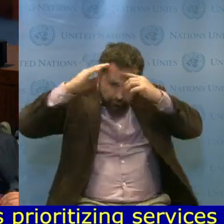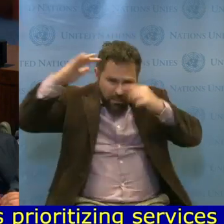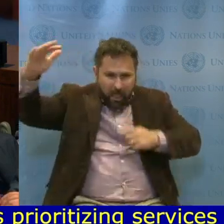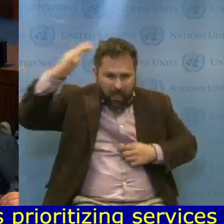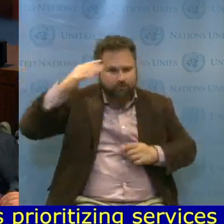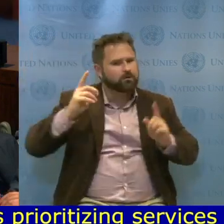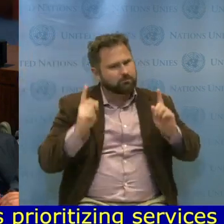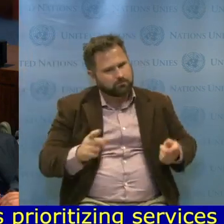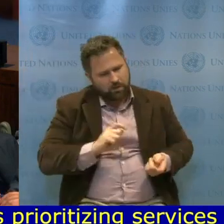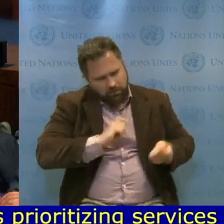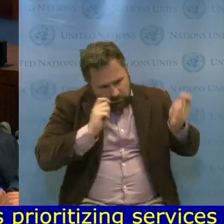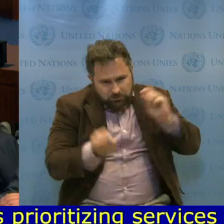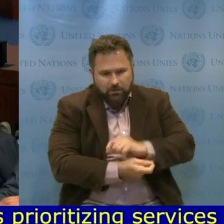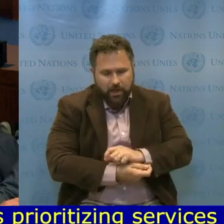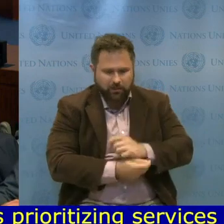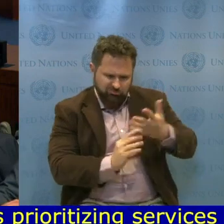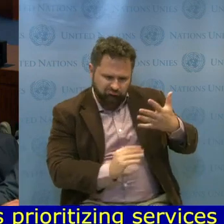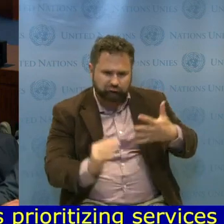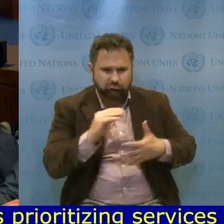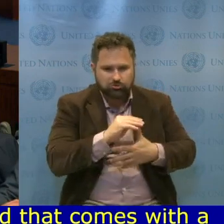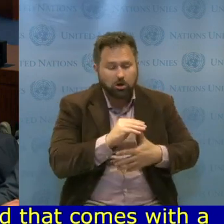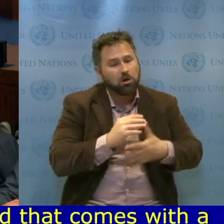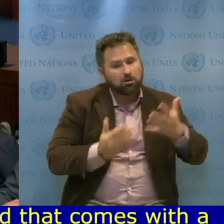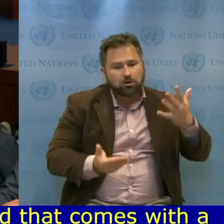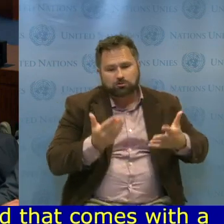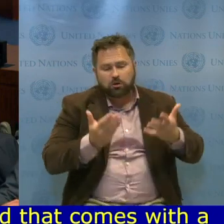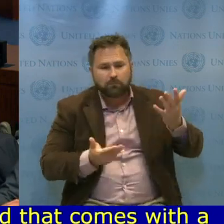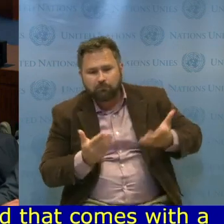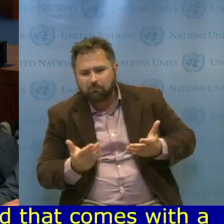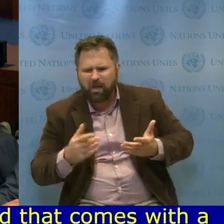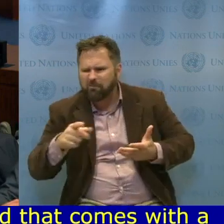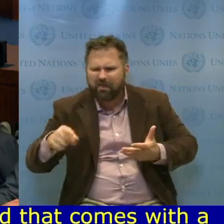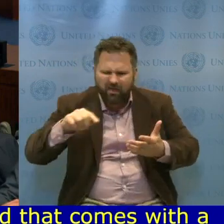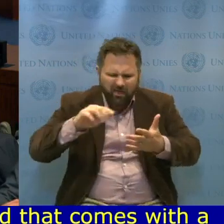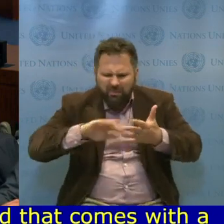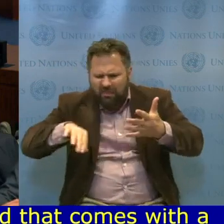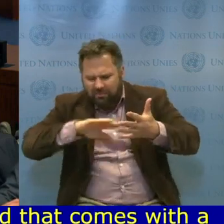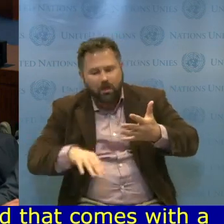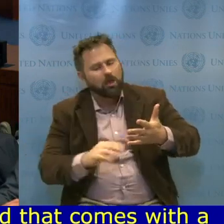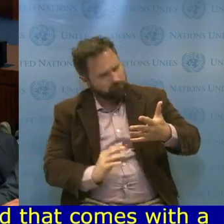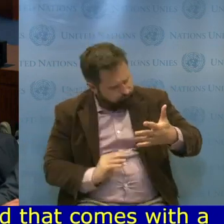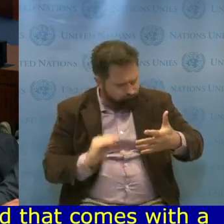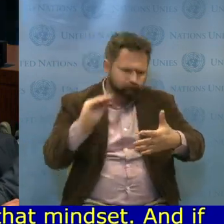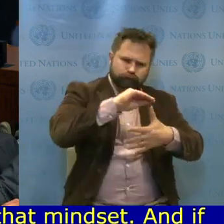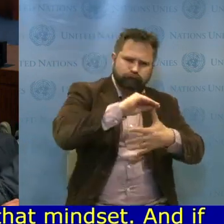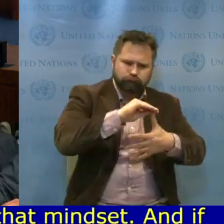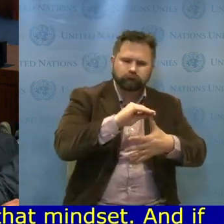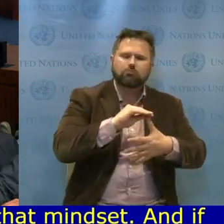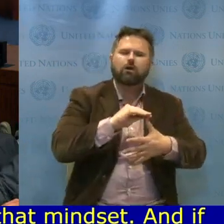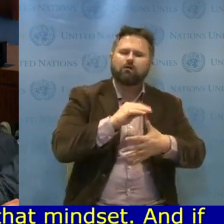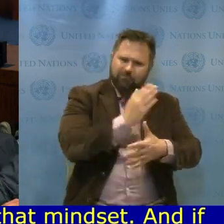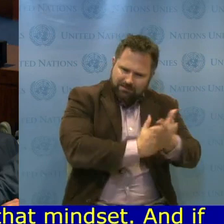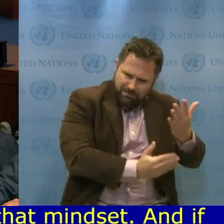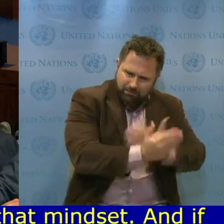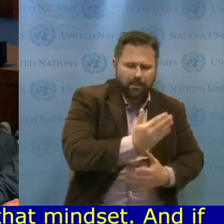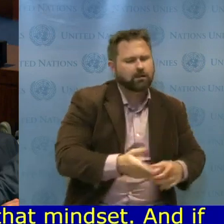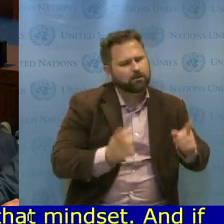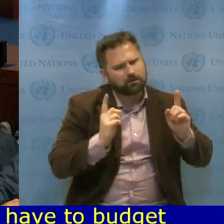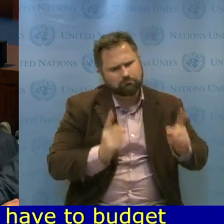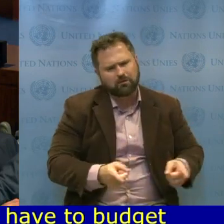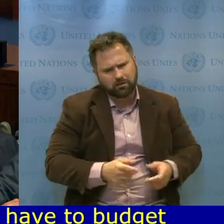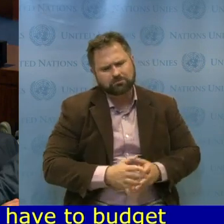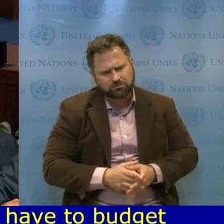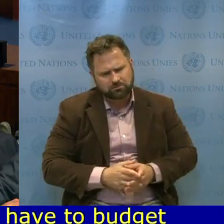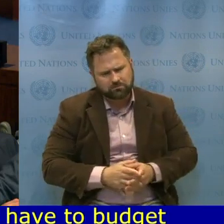you don't have tax cuts in a budget rather than investing in services, we have to take the decisions in the interests of the persons with a disability.